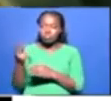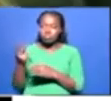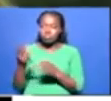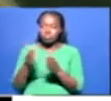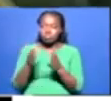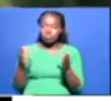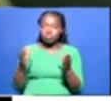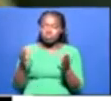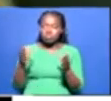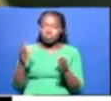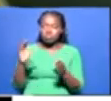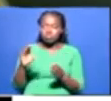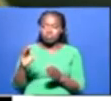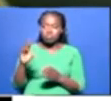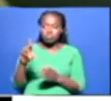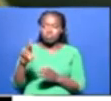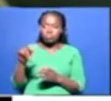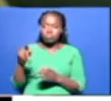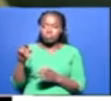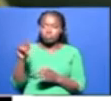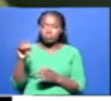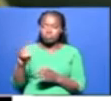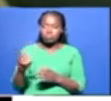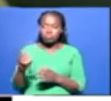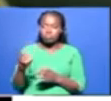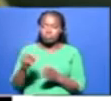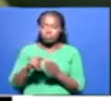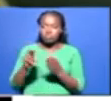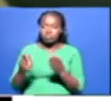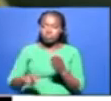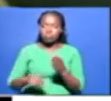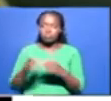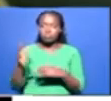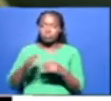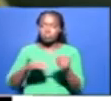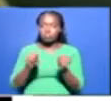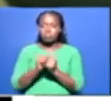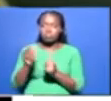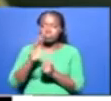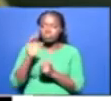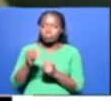cryptocurrency in the world, has also fallen in value, down by more than 10% in the last week.